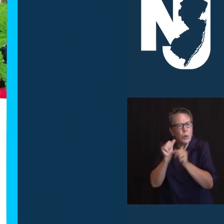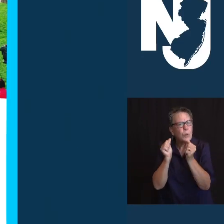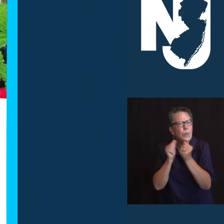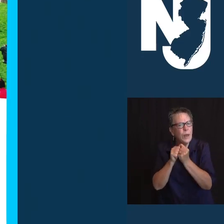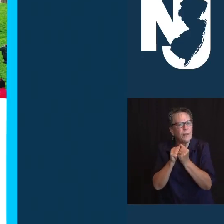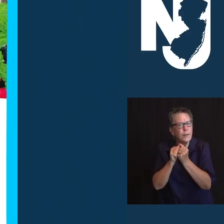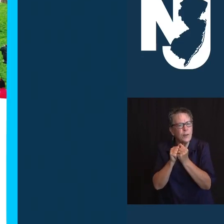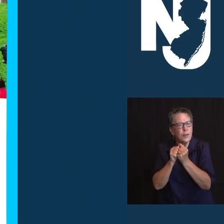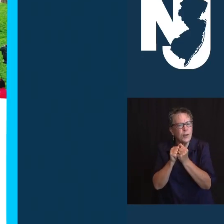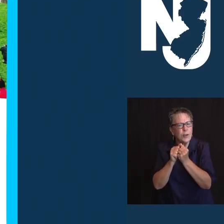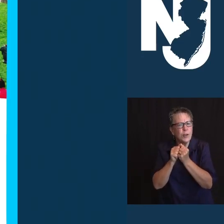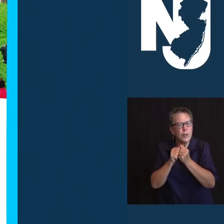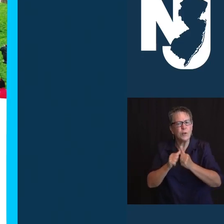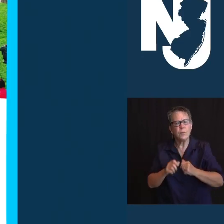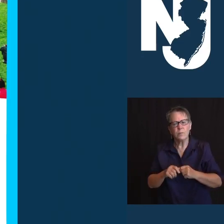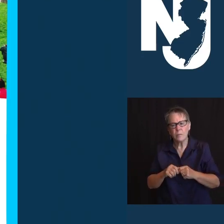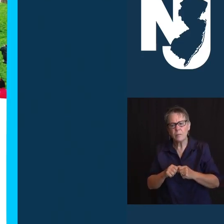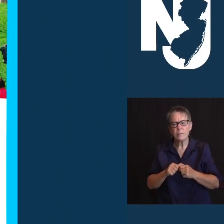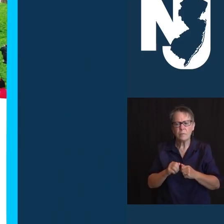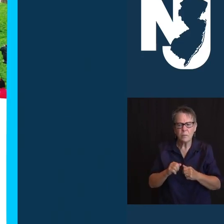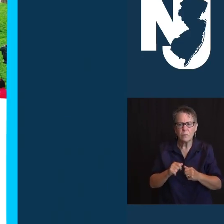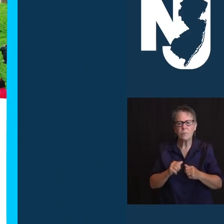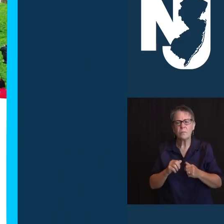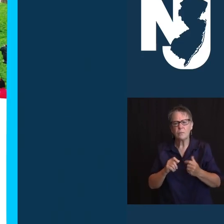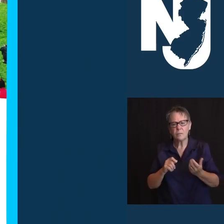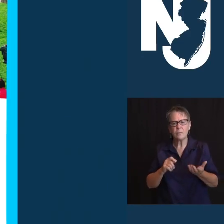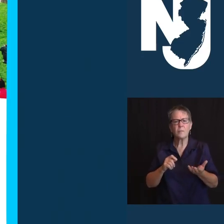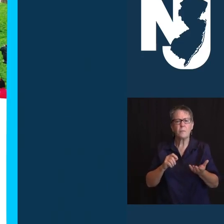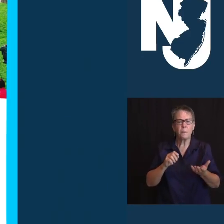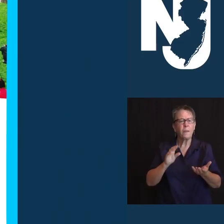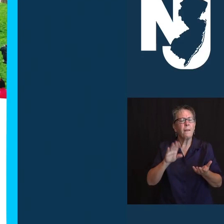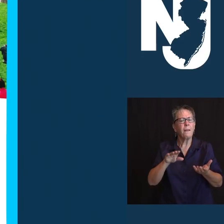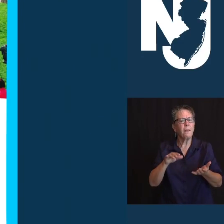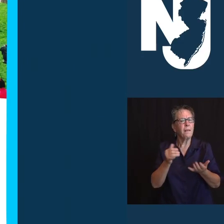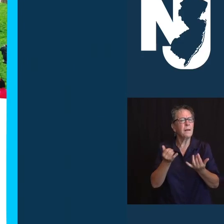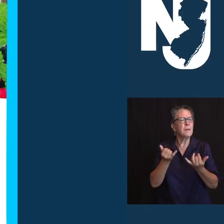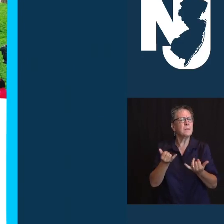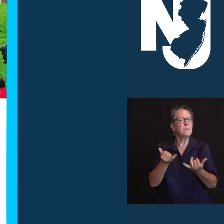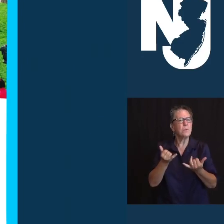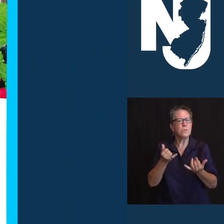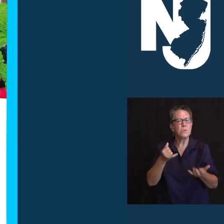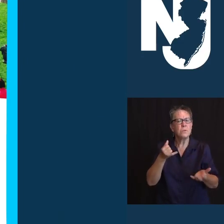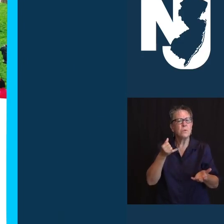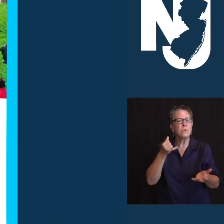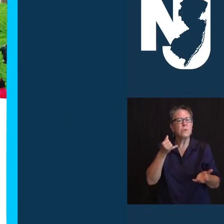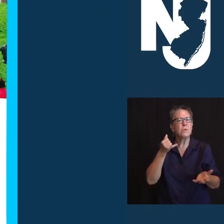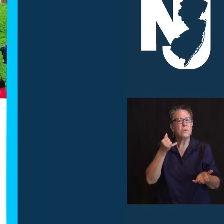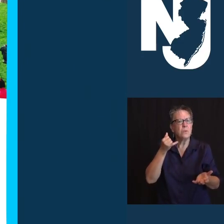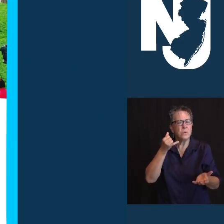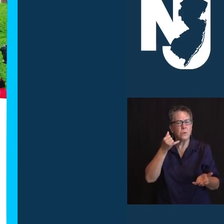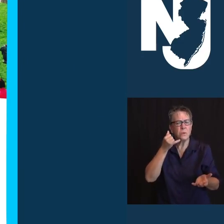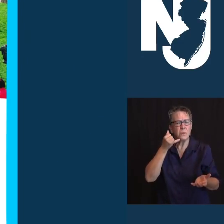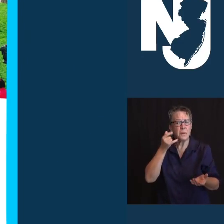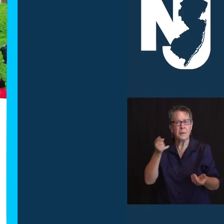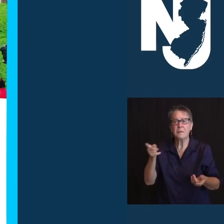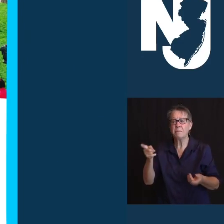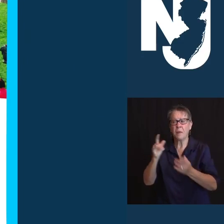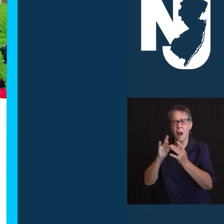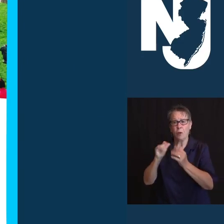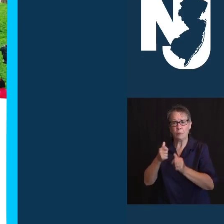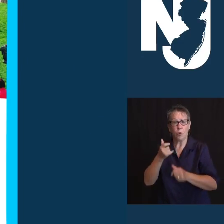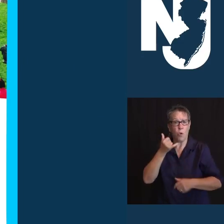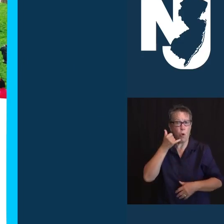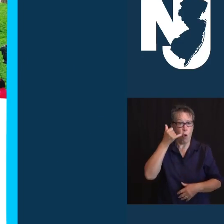them back. To ensure that you have the care you need and the support to keep you and your family safe, they may ask you